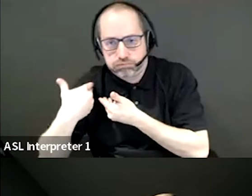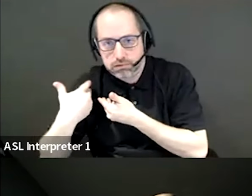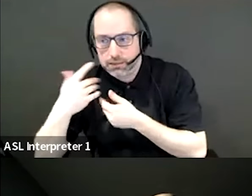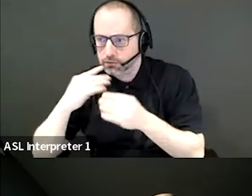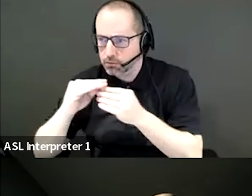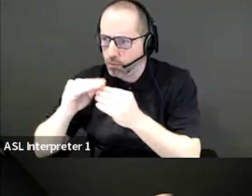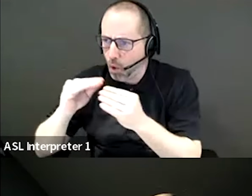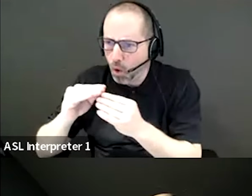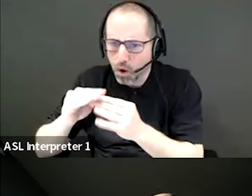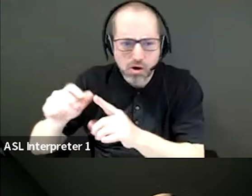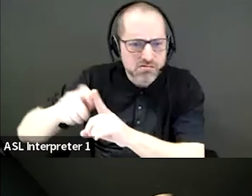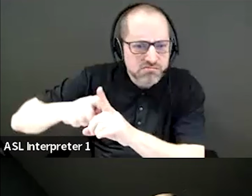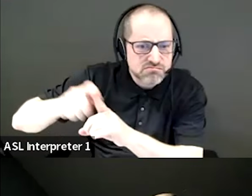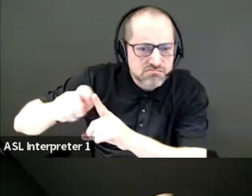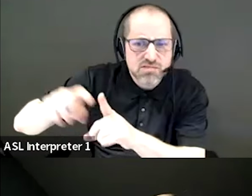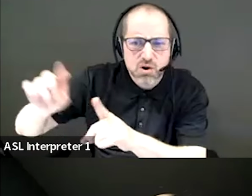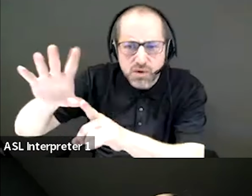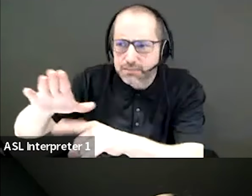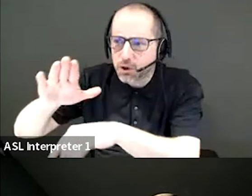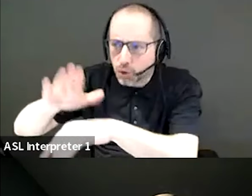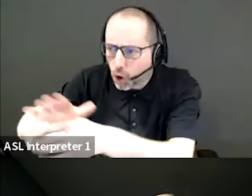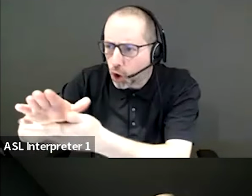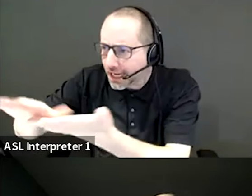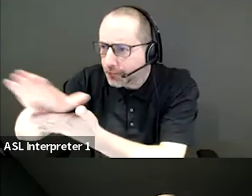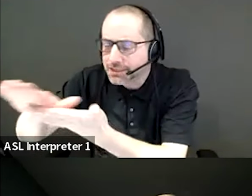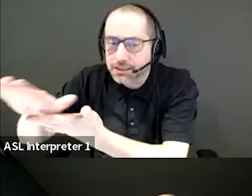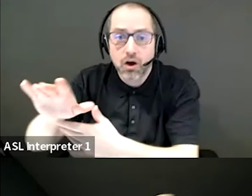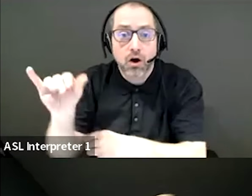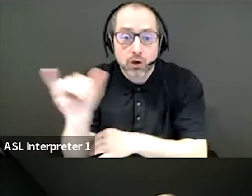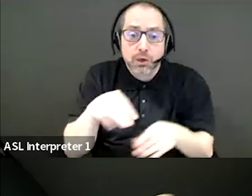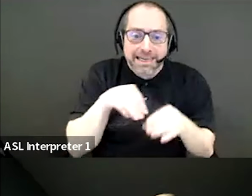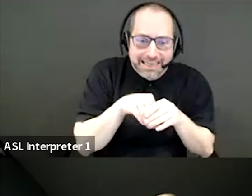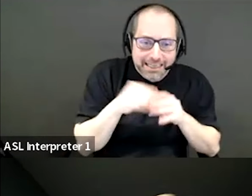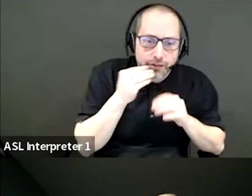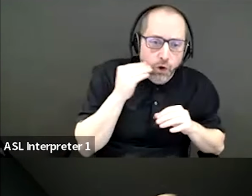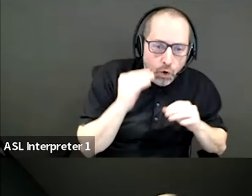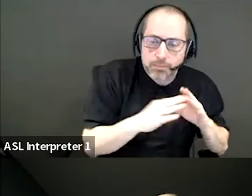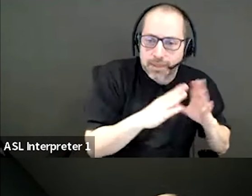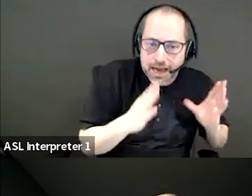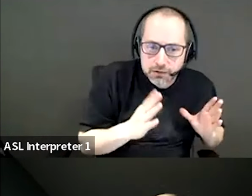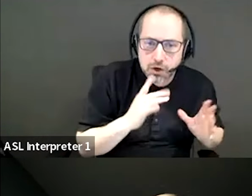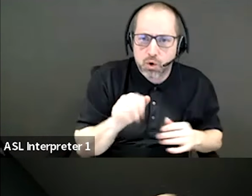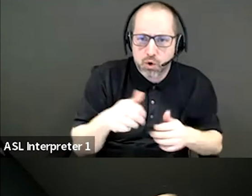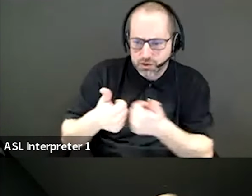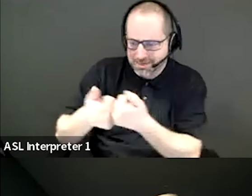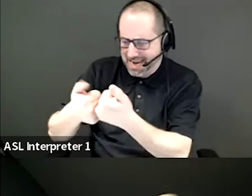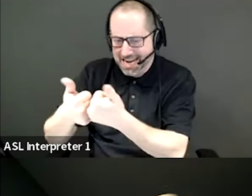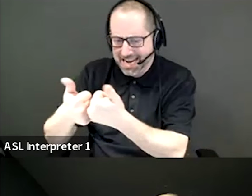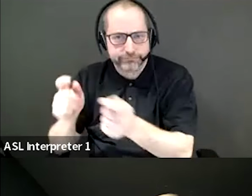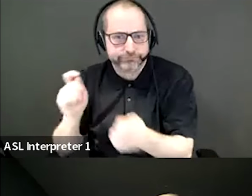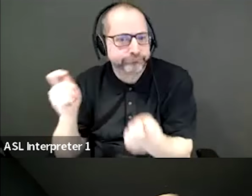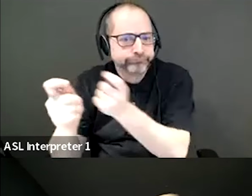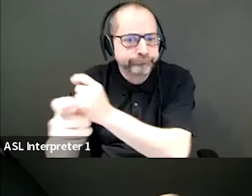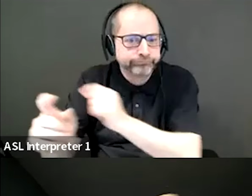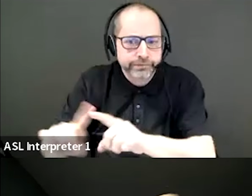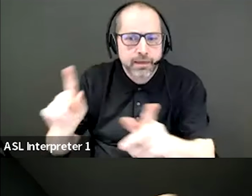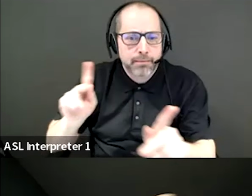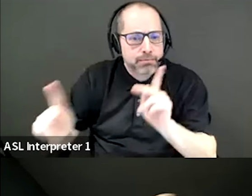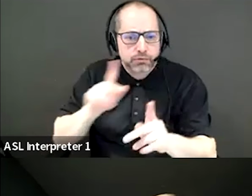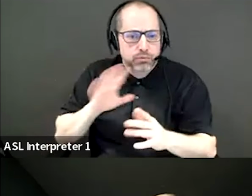online harassment, but also violence in the home or dating in terms of more clandestine ways of dating because people didn't want to be as open about who they were